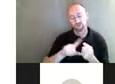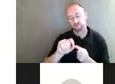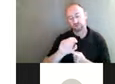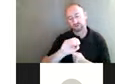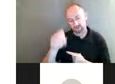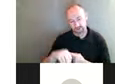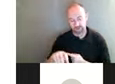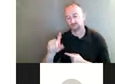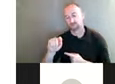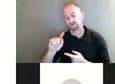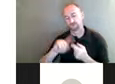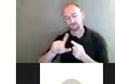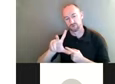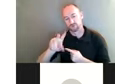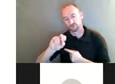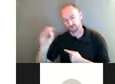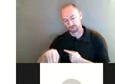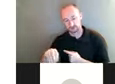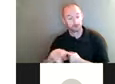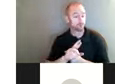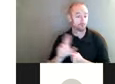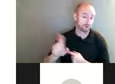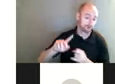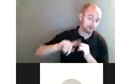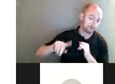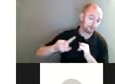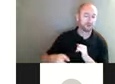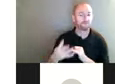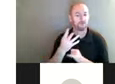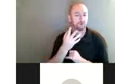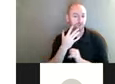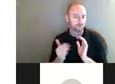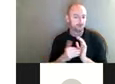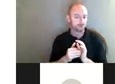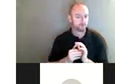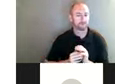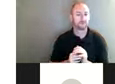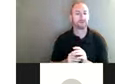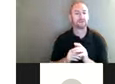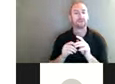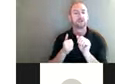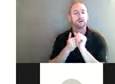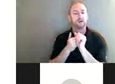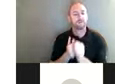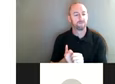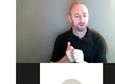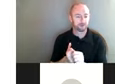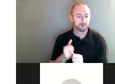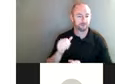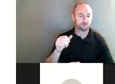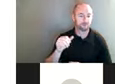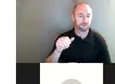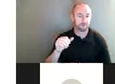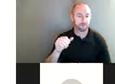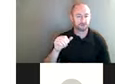instance. Well, on the right, we have four shades again, but they're determined by quantiles, so that each